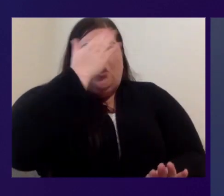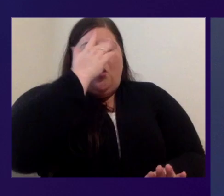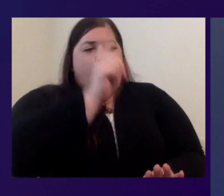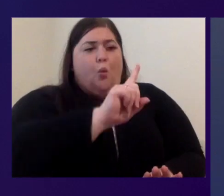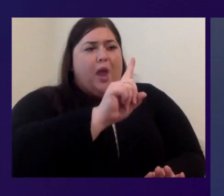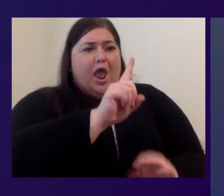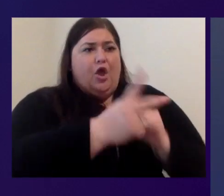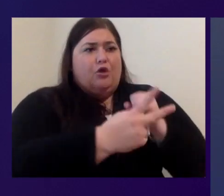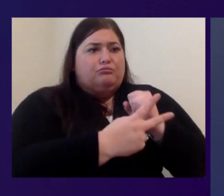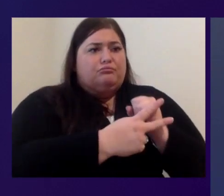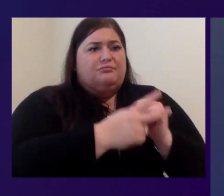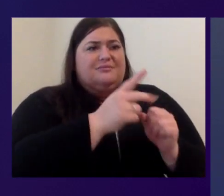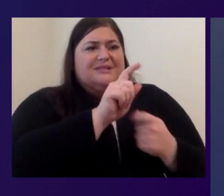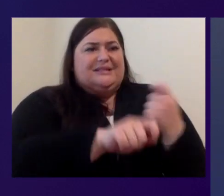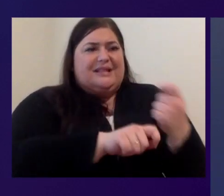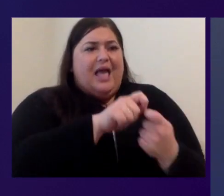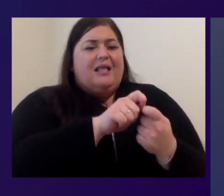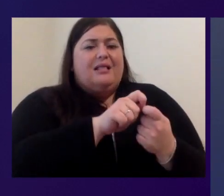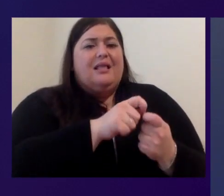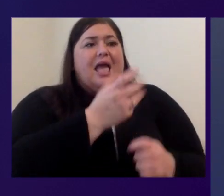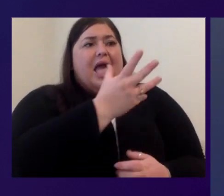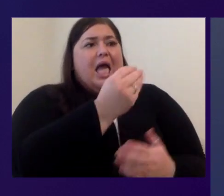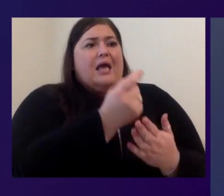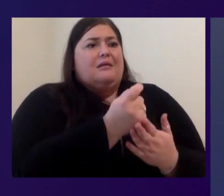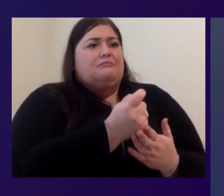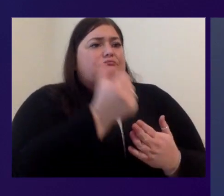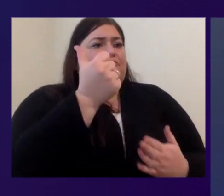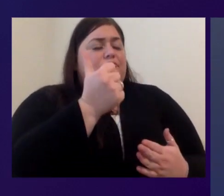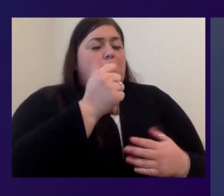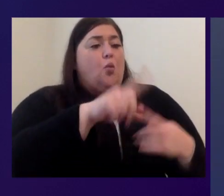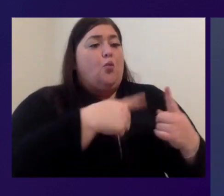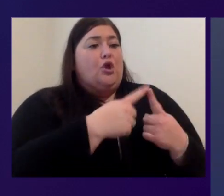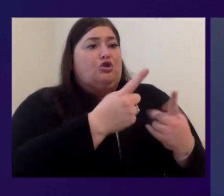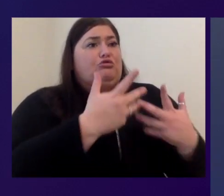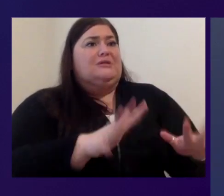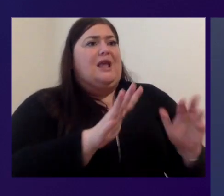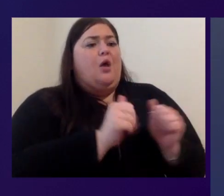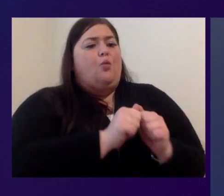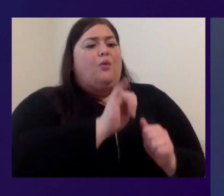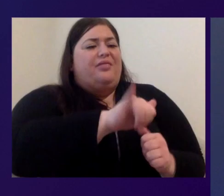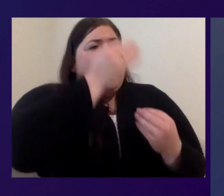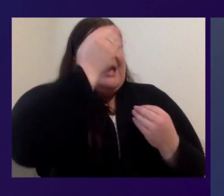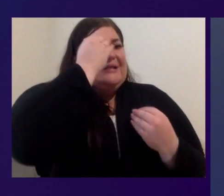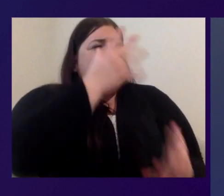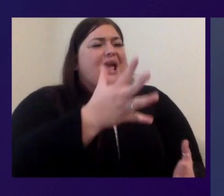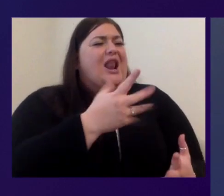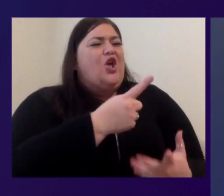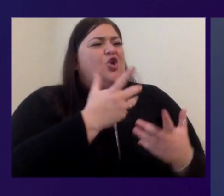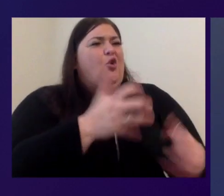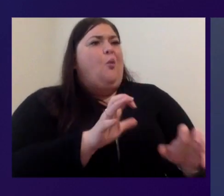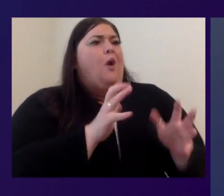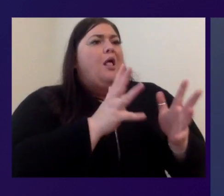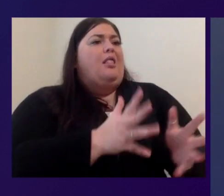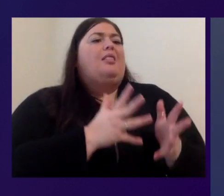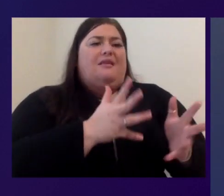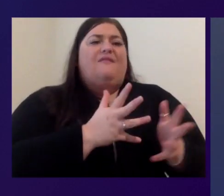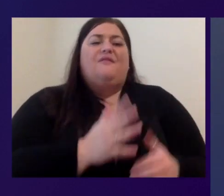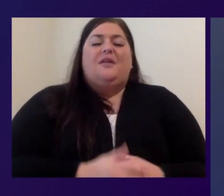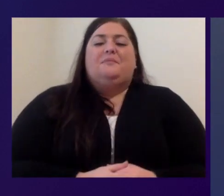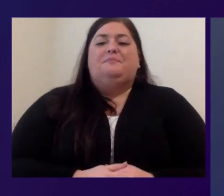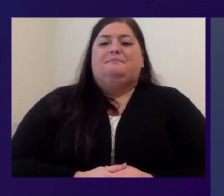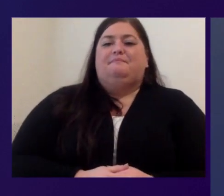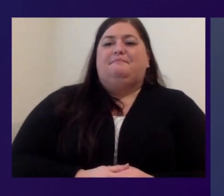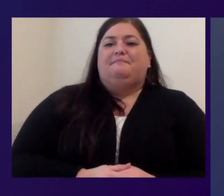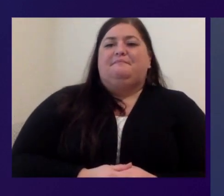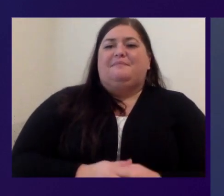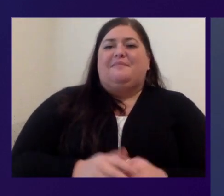know that it gets expunged when you're done being productive with that data. You don't want it living. Yeah. So can we see what this